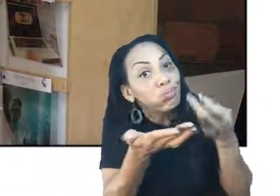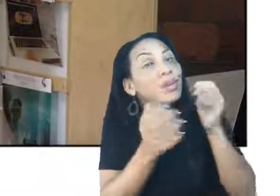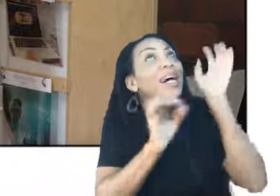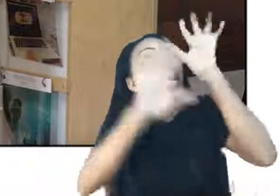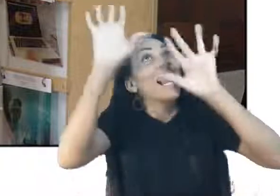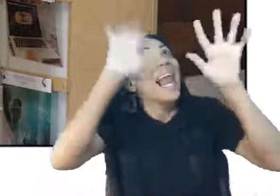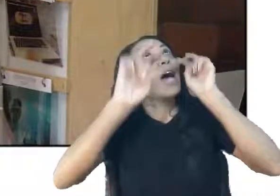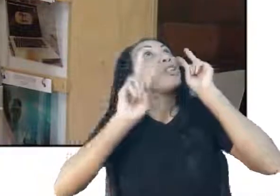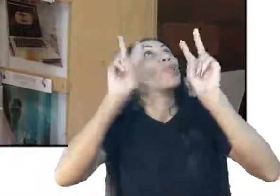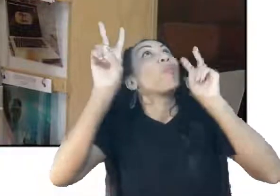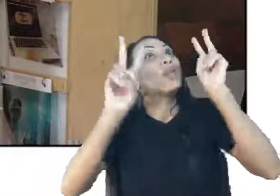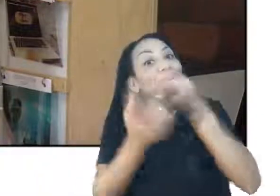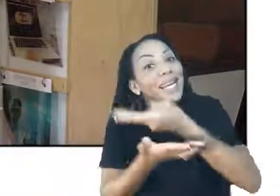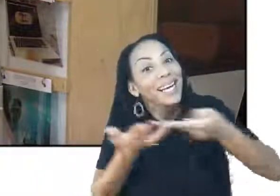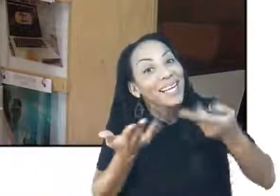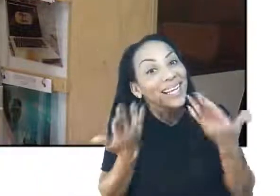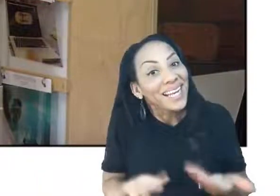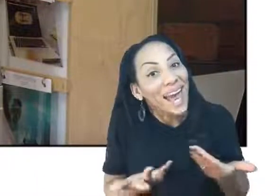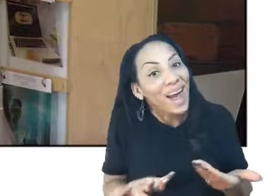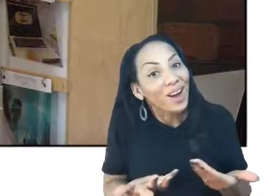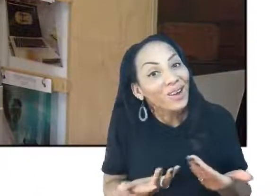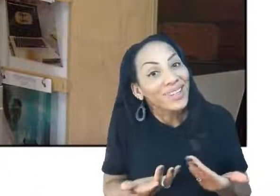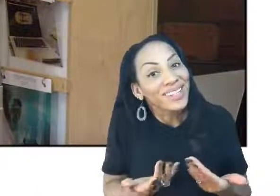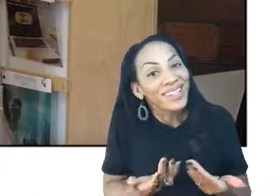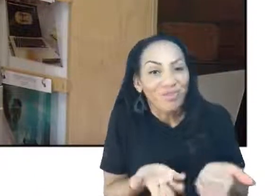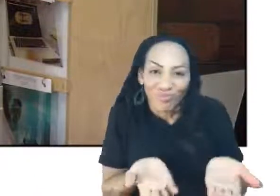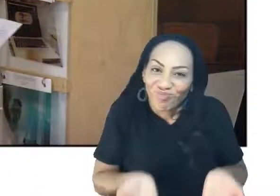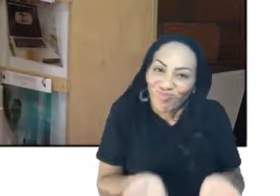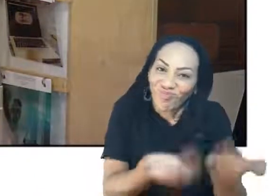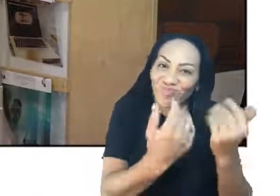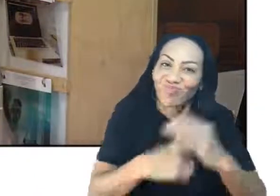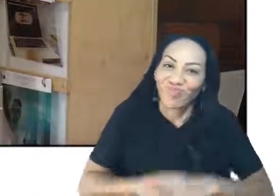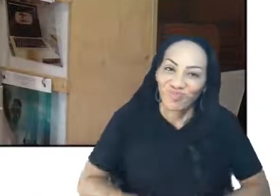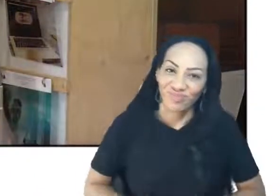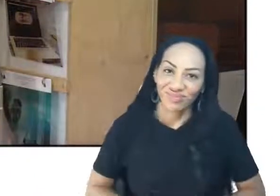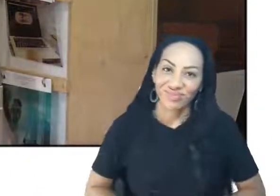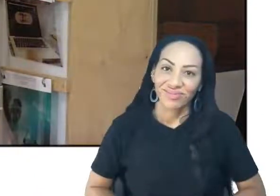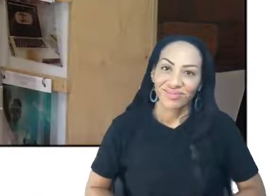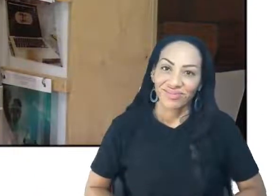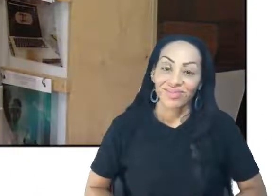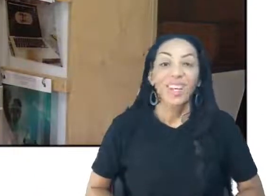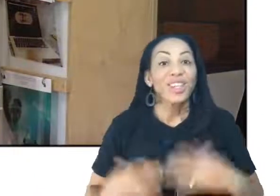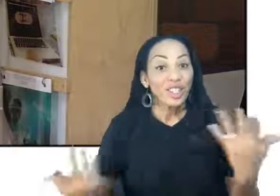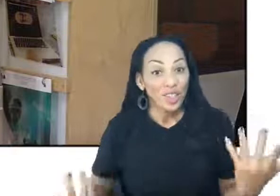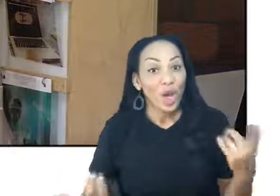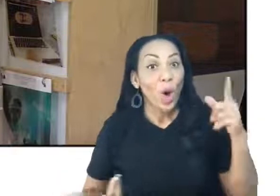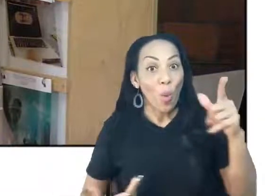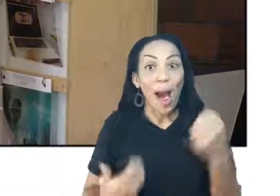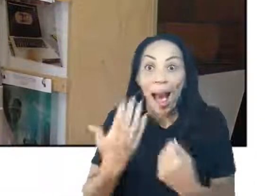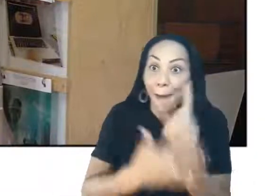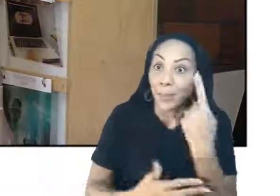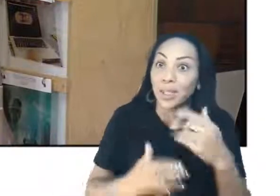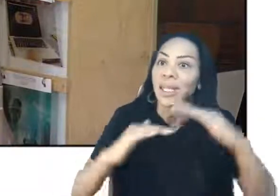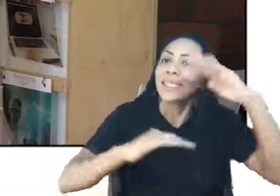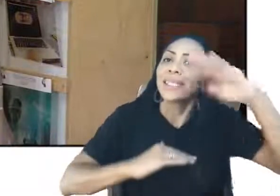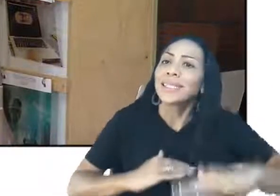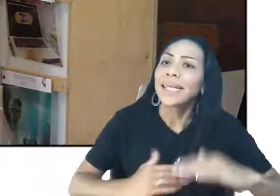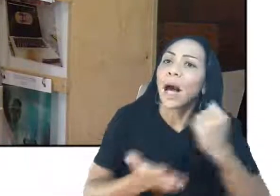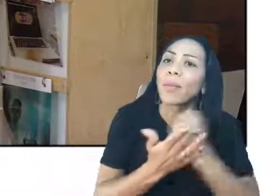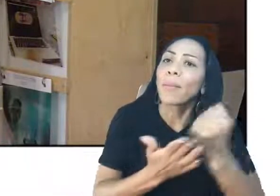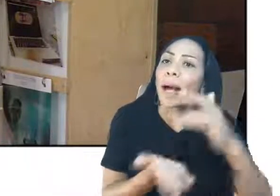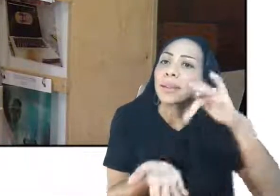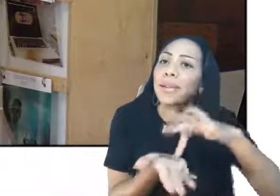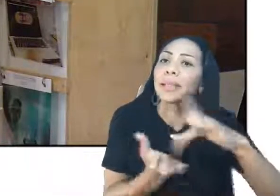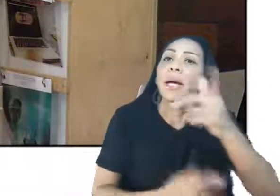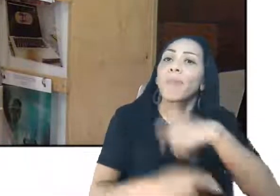So that piece was kind of a response to that quite ridiculous response at the South Bank Centre. And